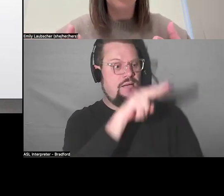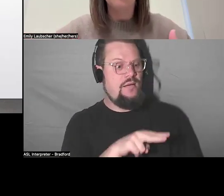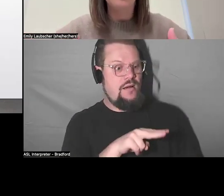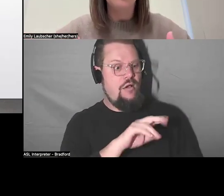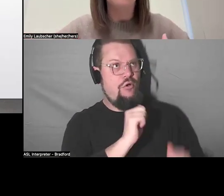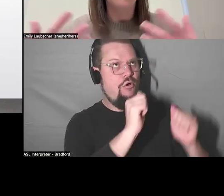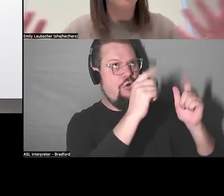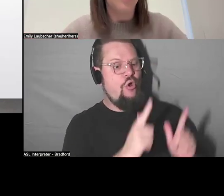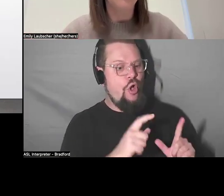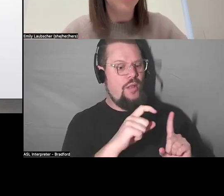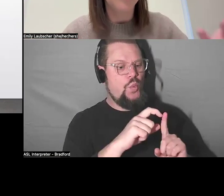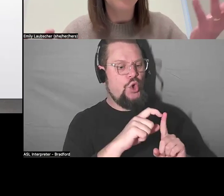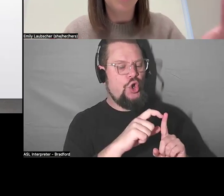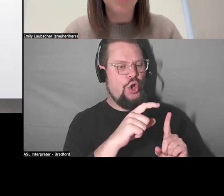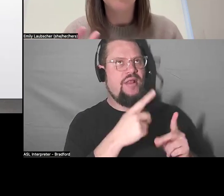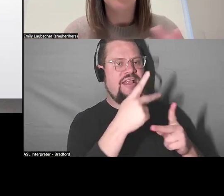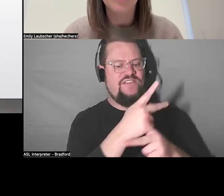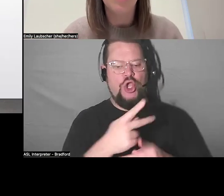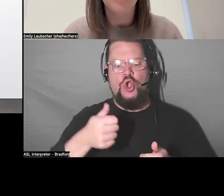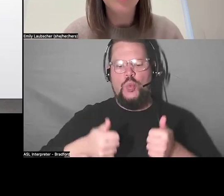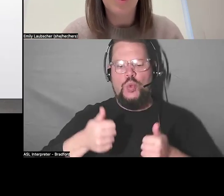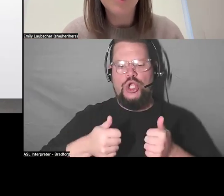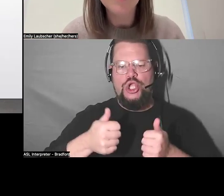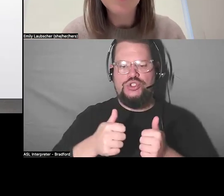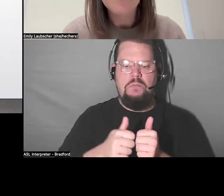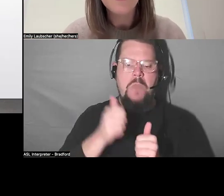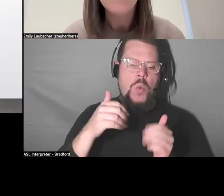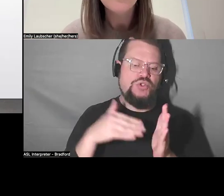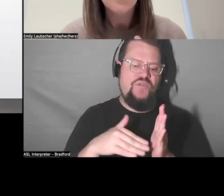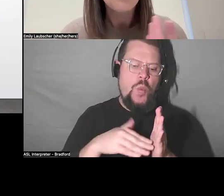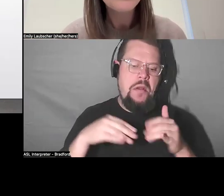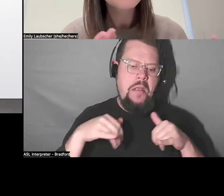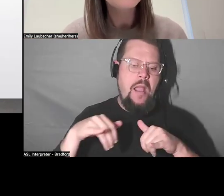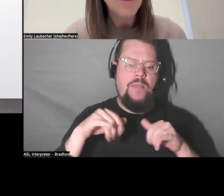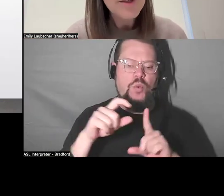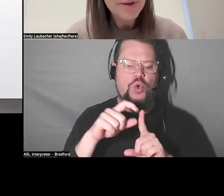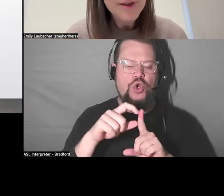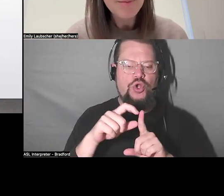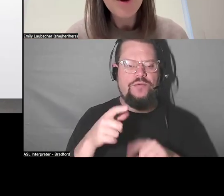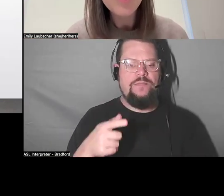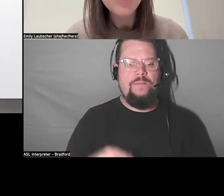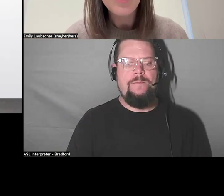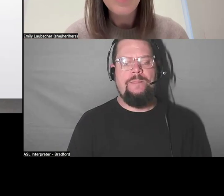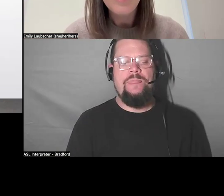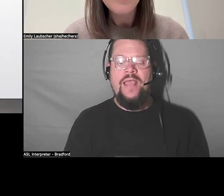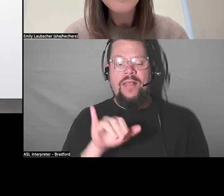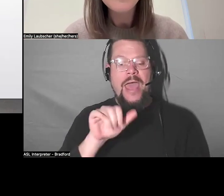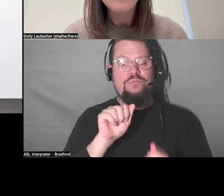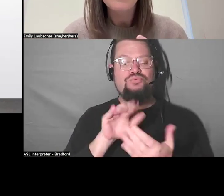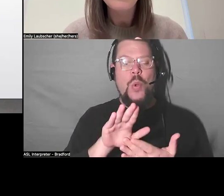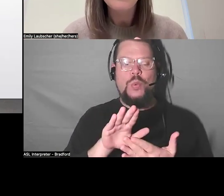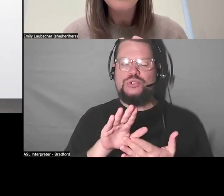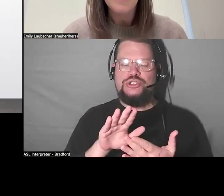words contributed, they figured out which ones were most frequent or most common. What gets lost with this approach